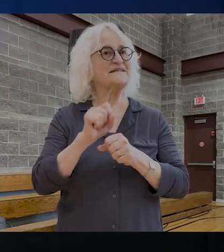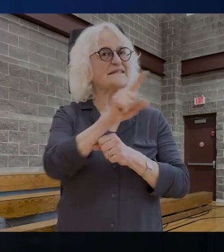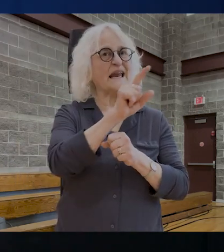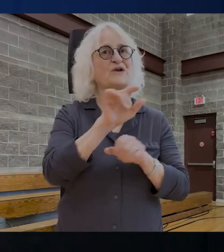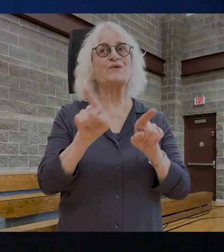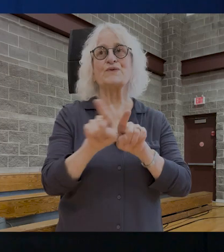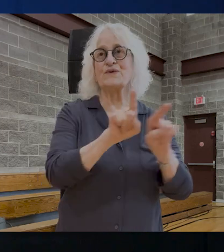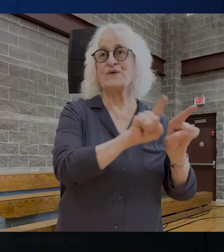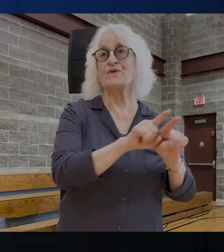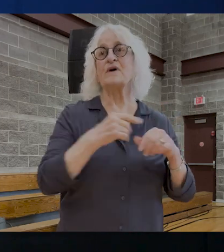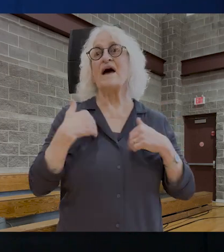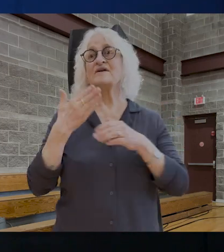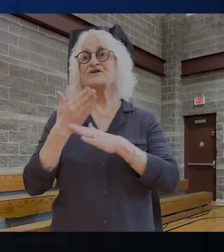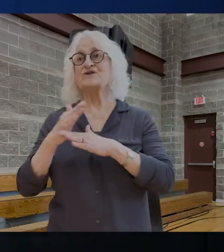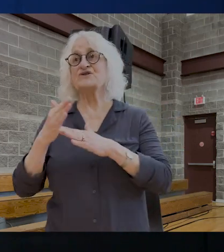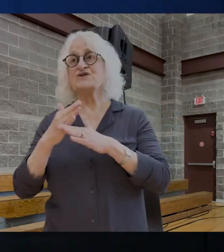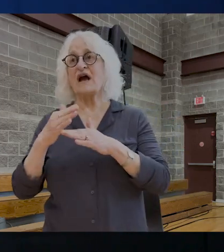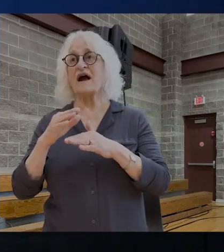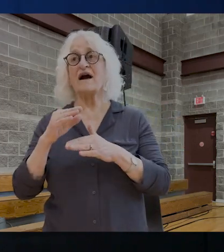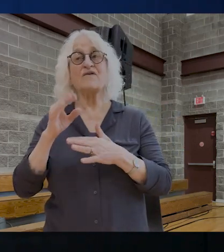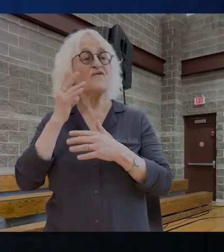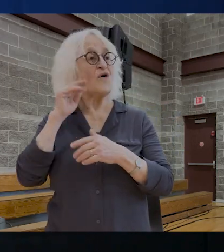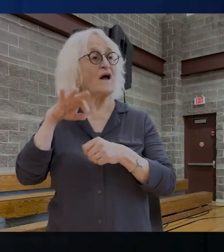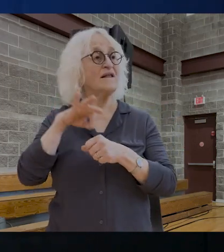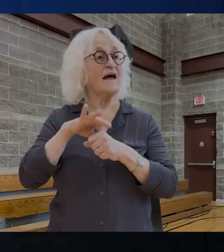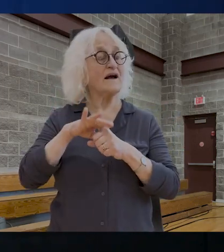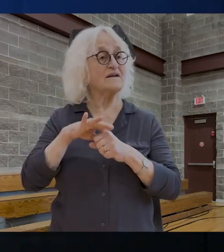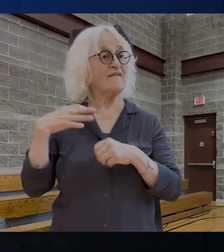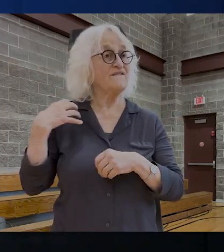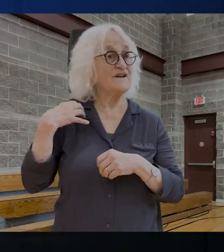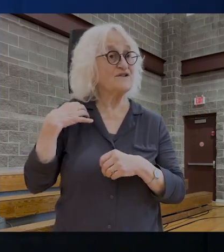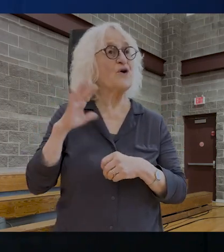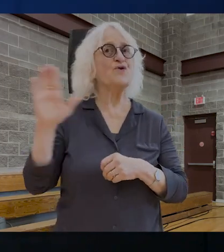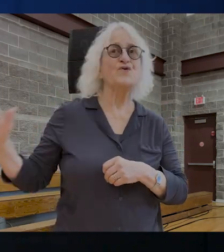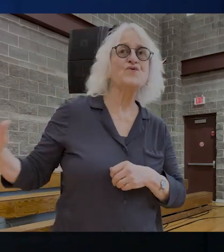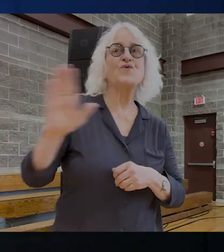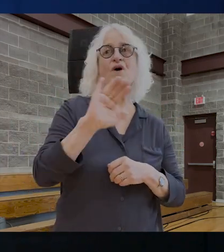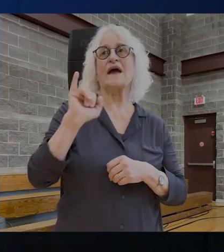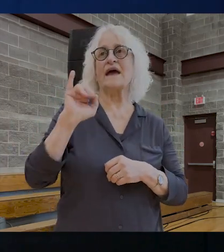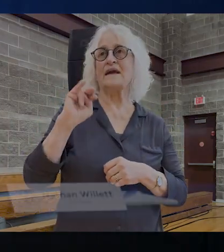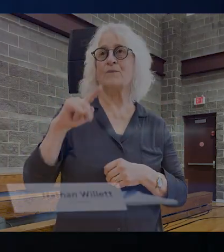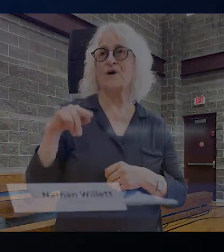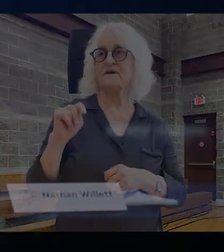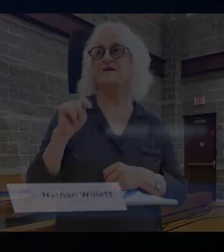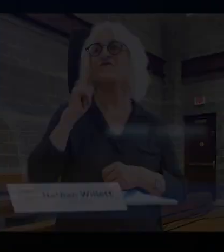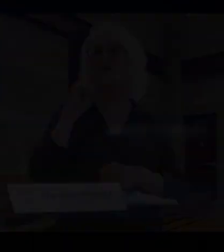location to provide elected officials your direct input on Kansas City's budget.